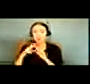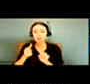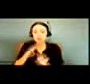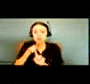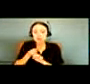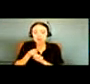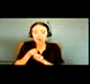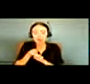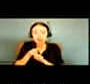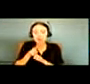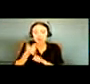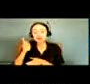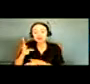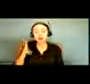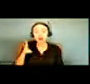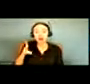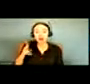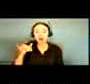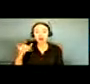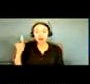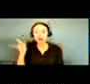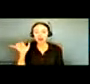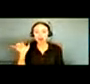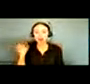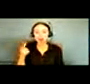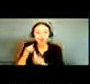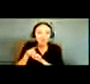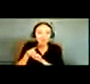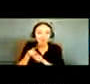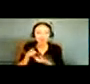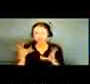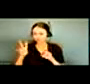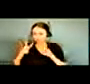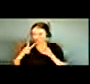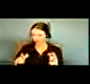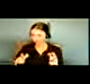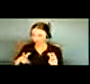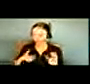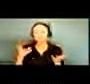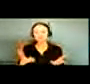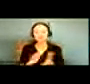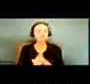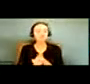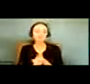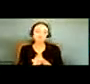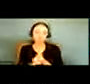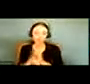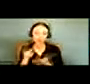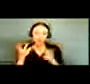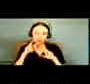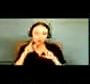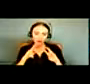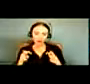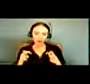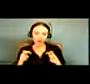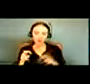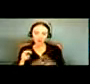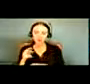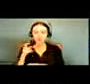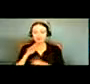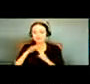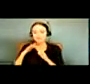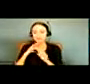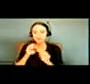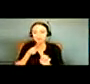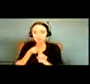idling impact, whether there was some analysis done on that. There was little analysis of the environmental impact